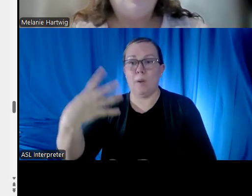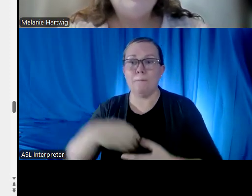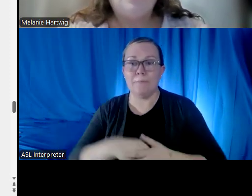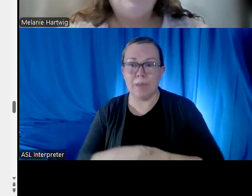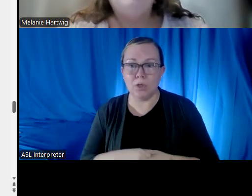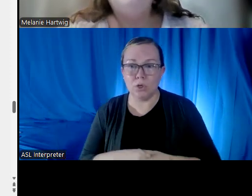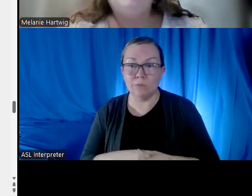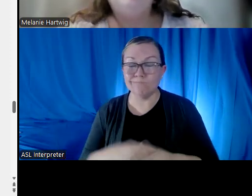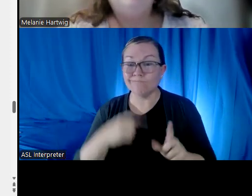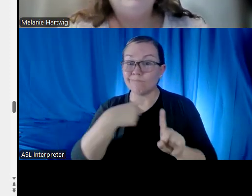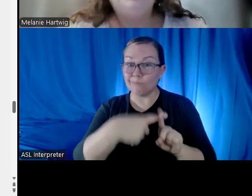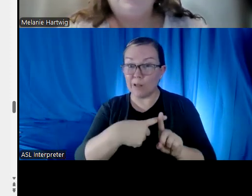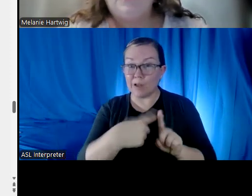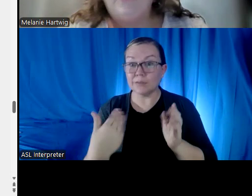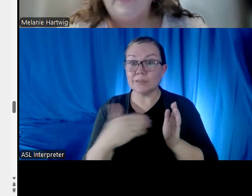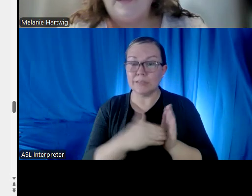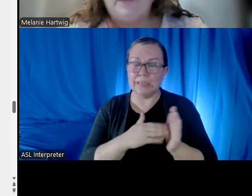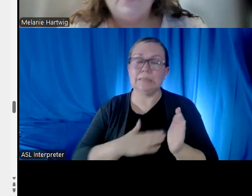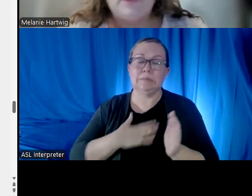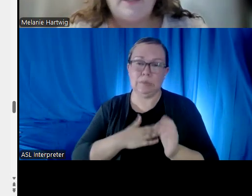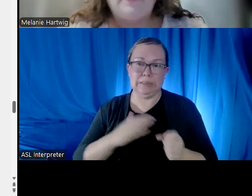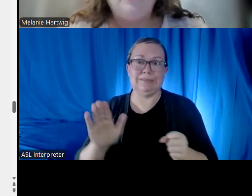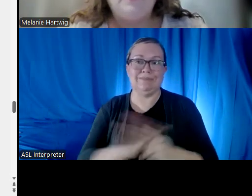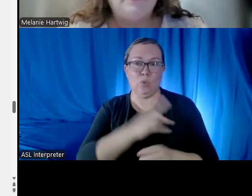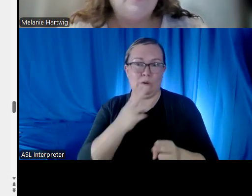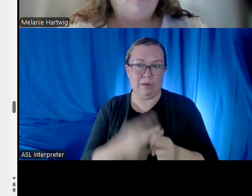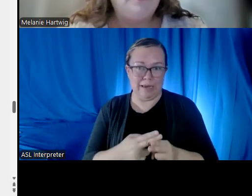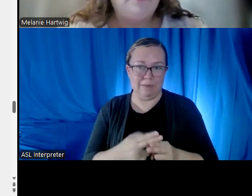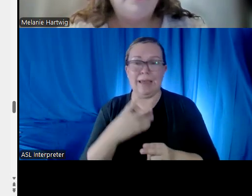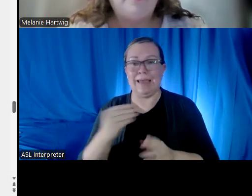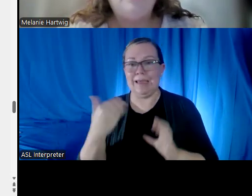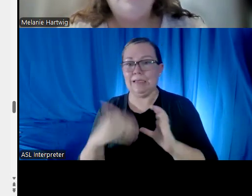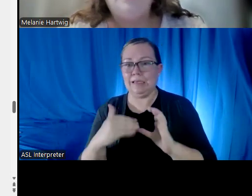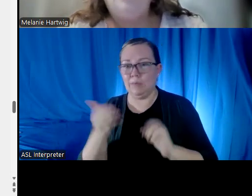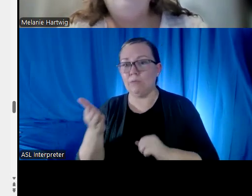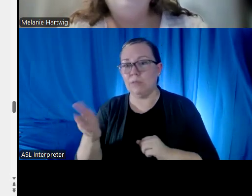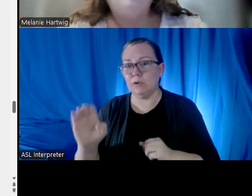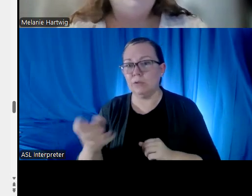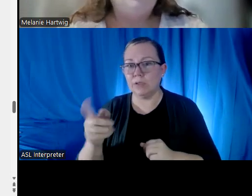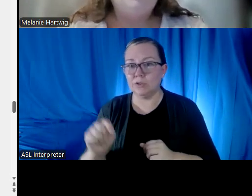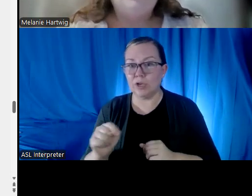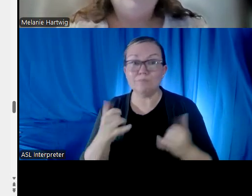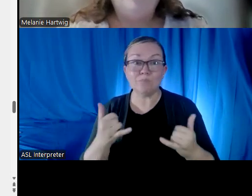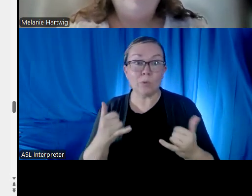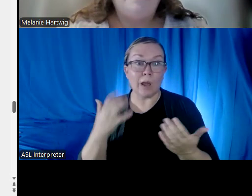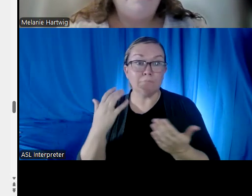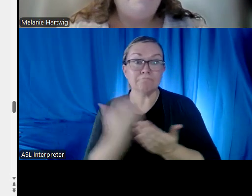then also, again, please put your full name in the chat. And we'd like to open it up now for